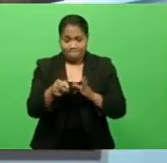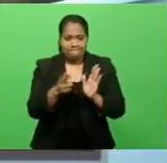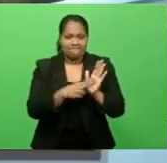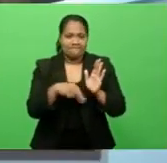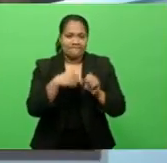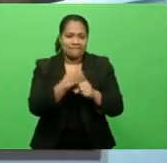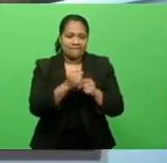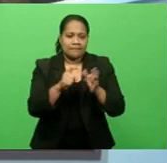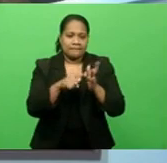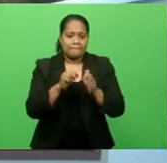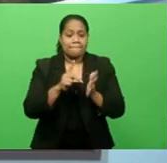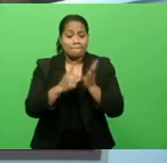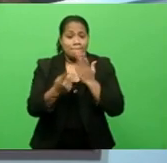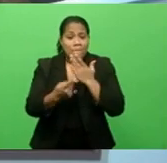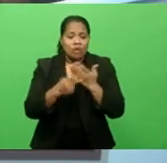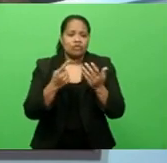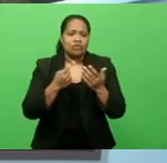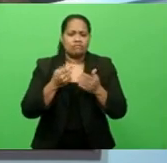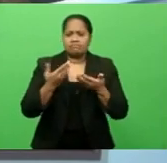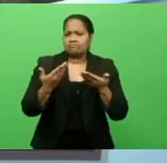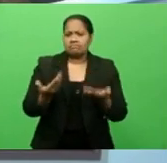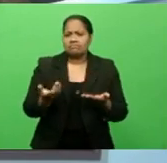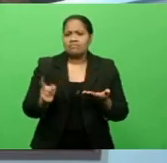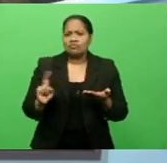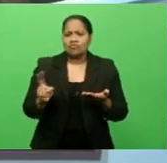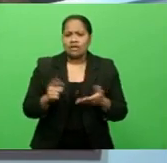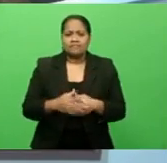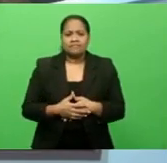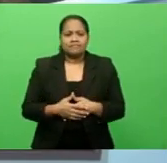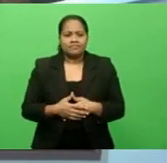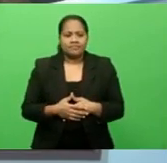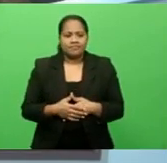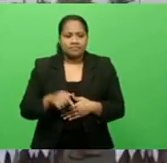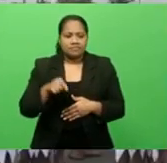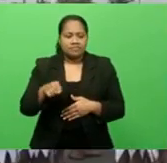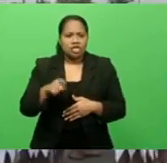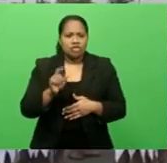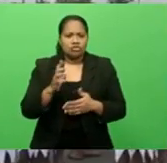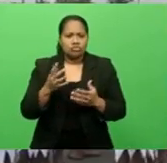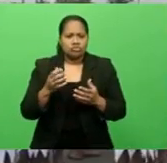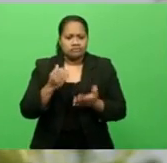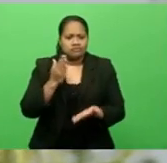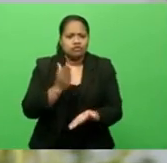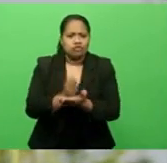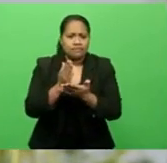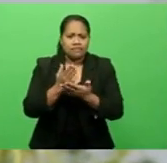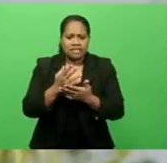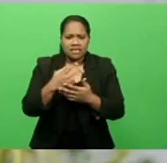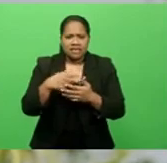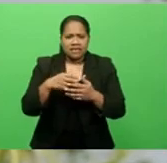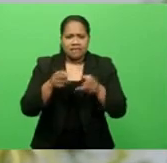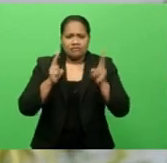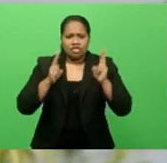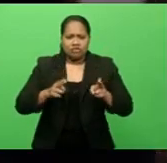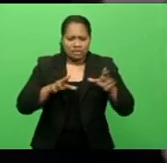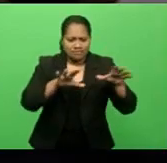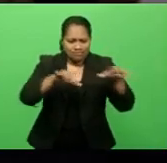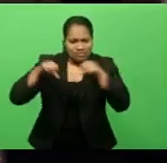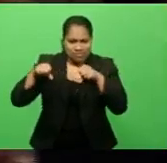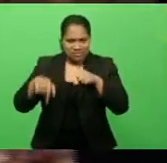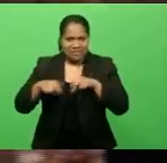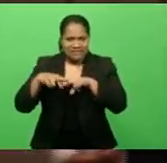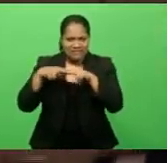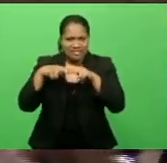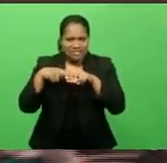a project on combating human trafficking in Fiji. The EU has urged the government to make the most